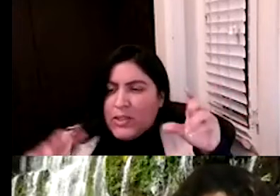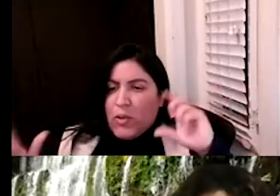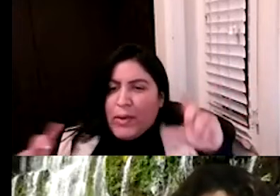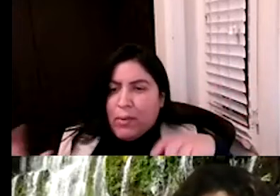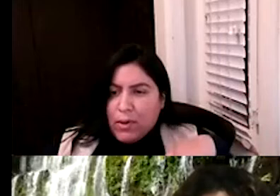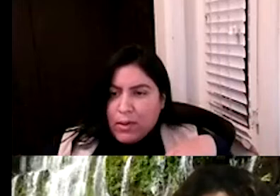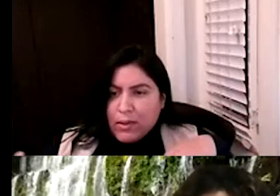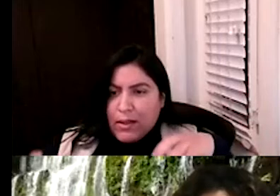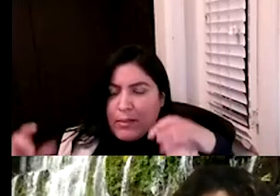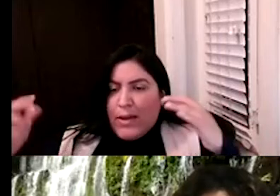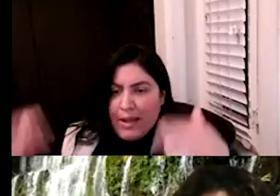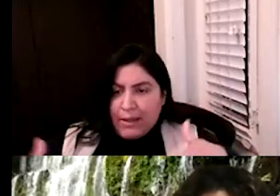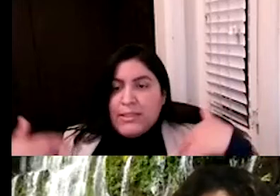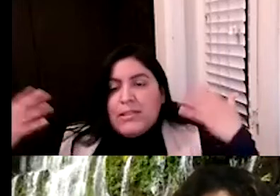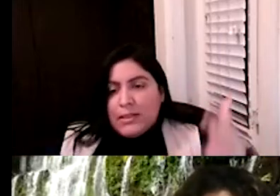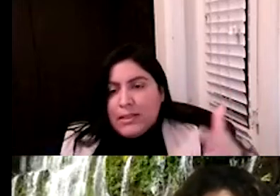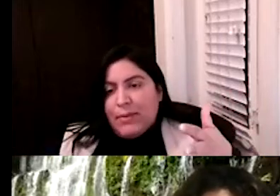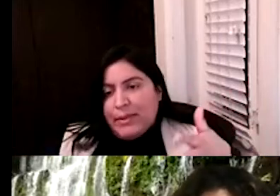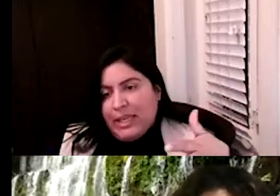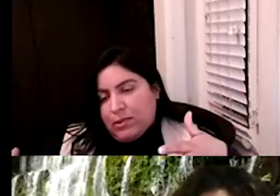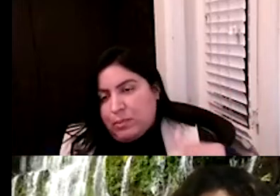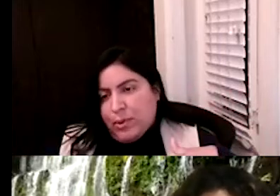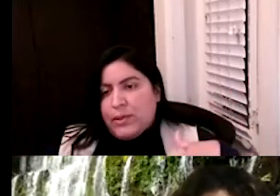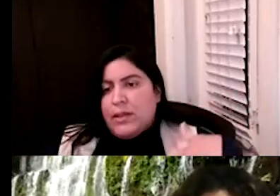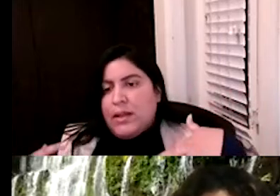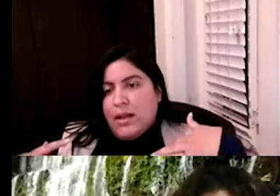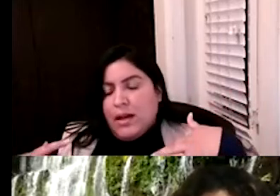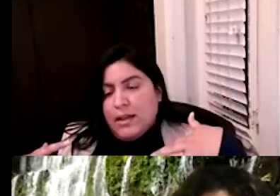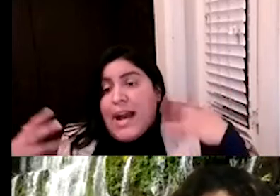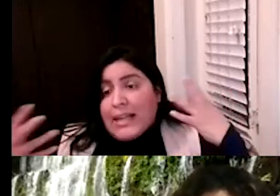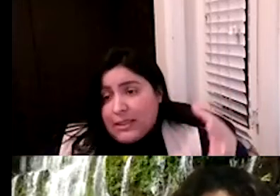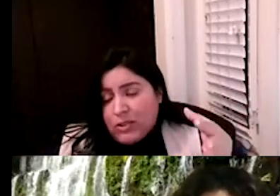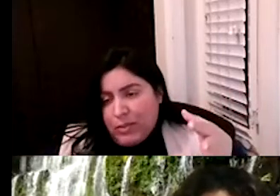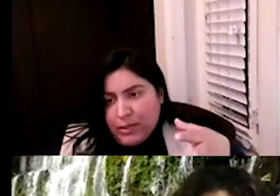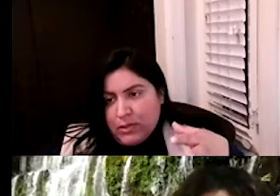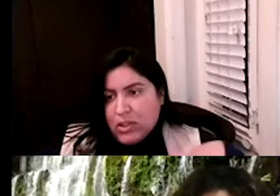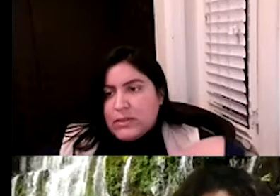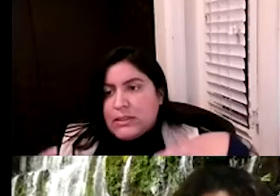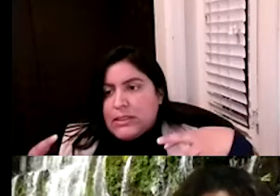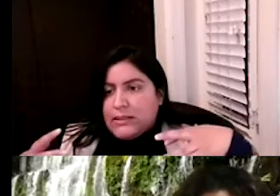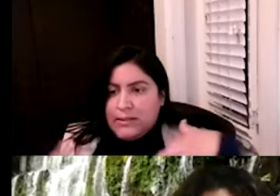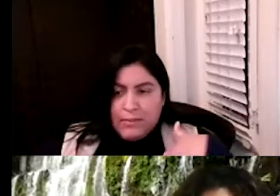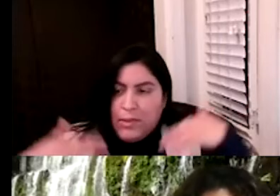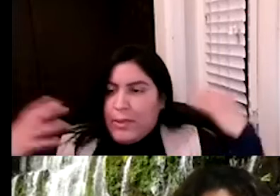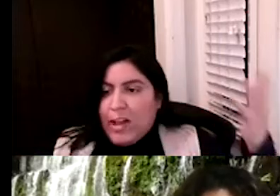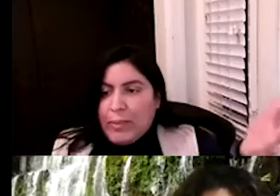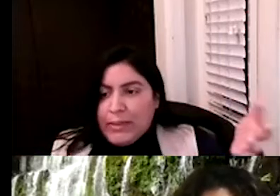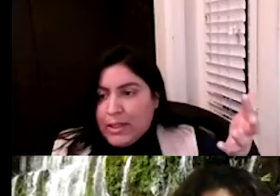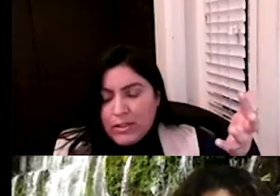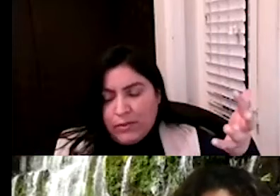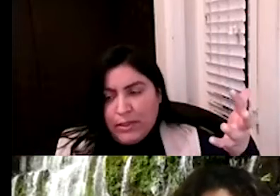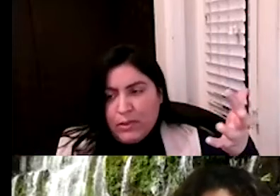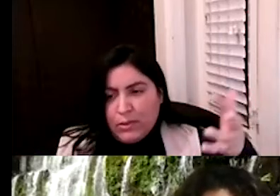And so through my work, continuously I have been able to support the access to immigration services, by